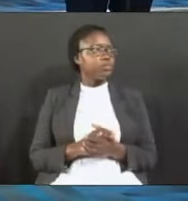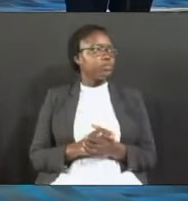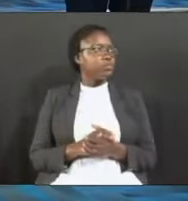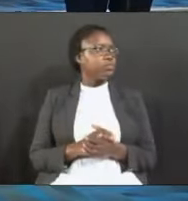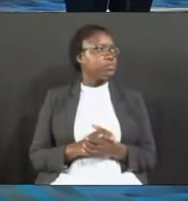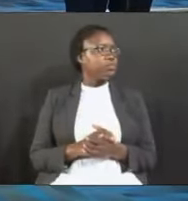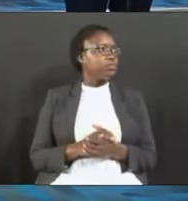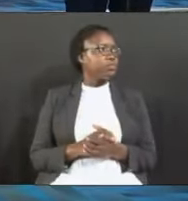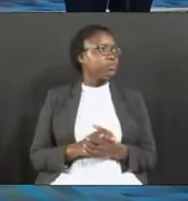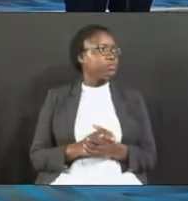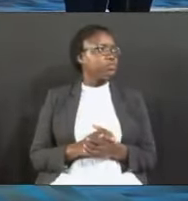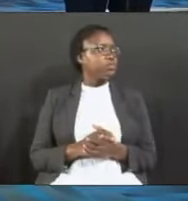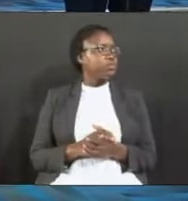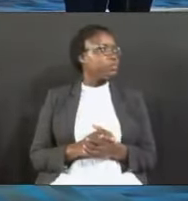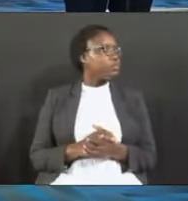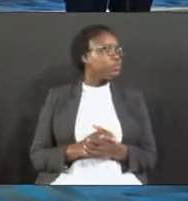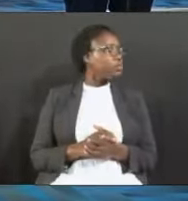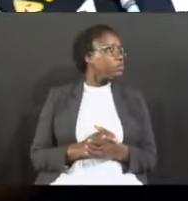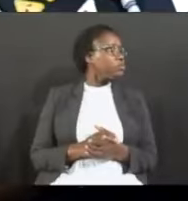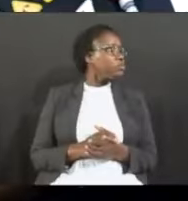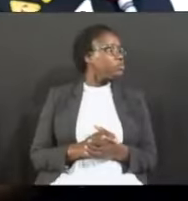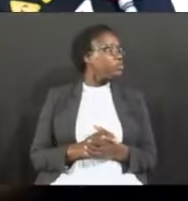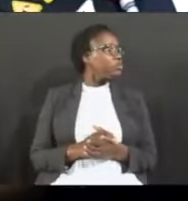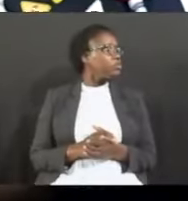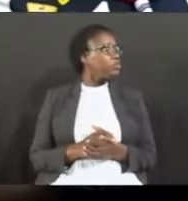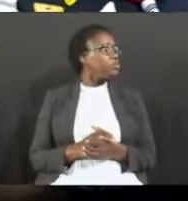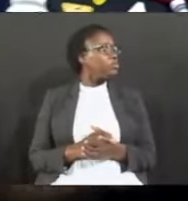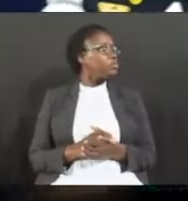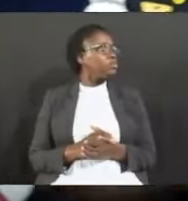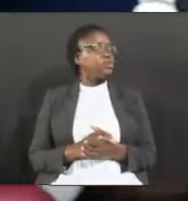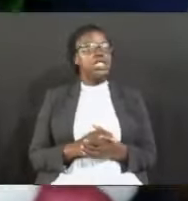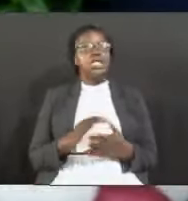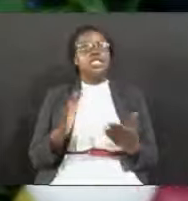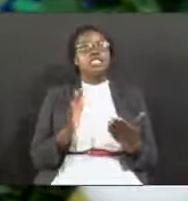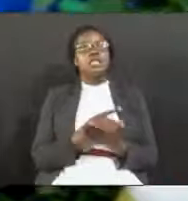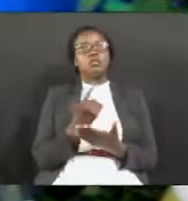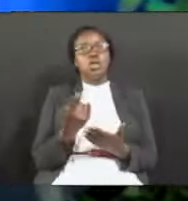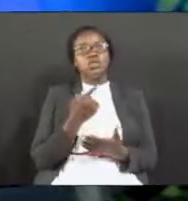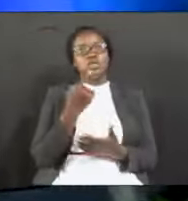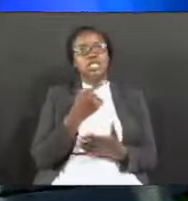As we do this first answer, I want to give somebody who says, Jesus,